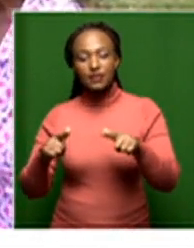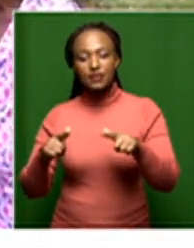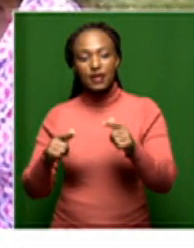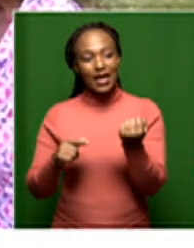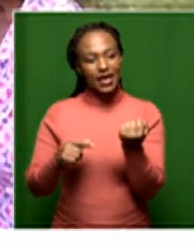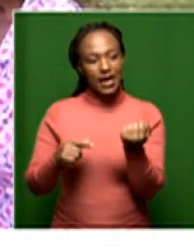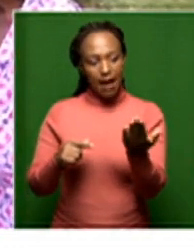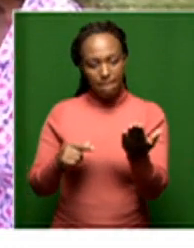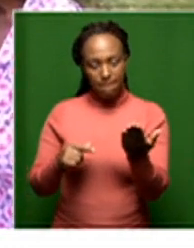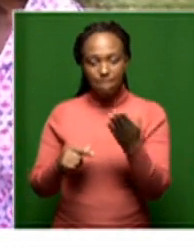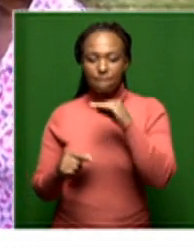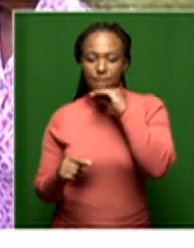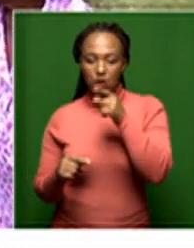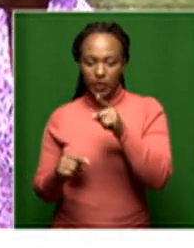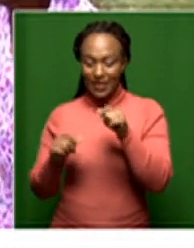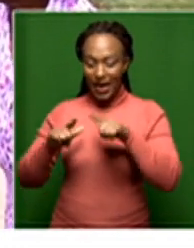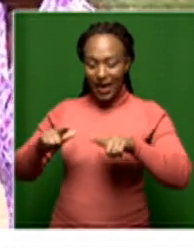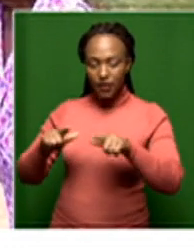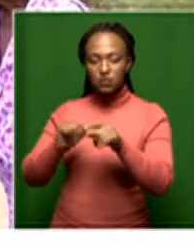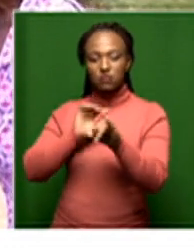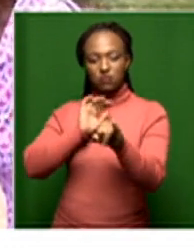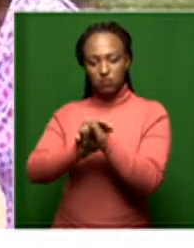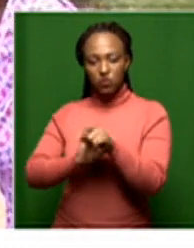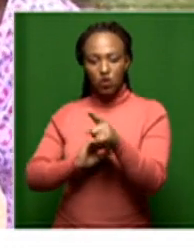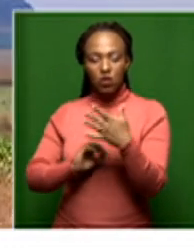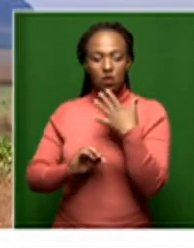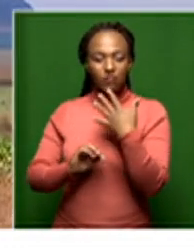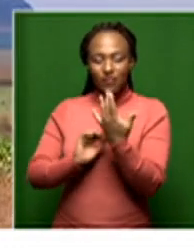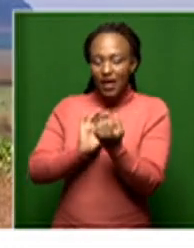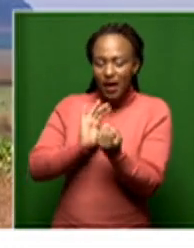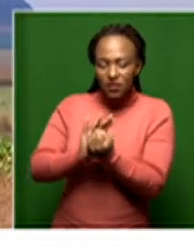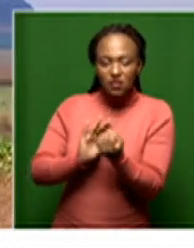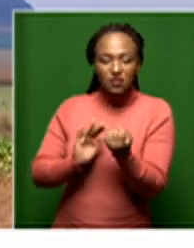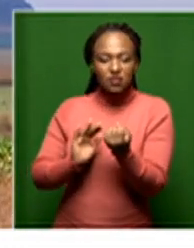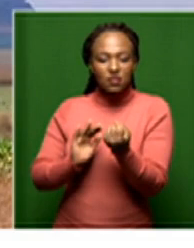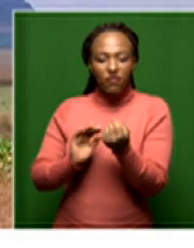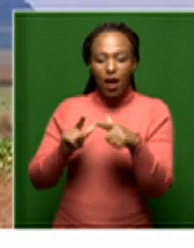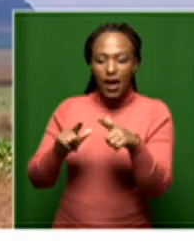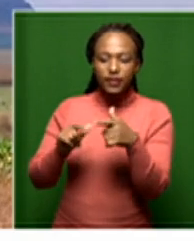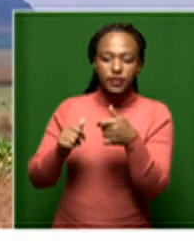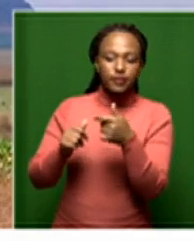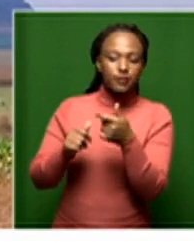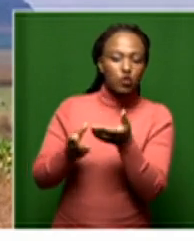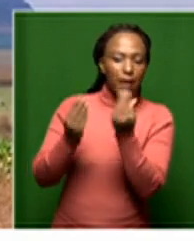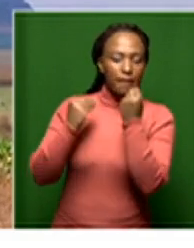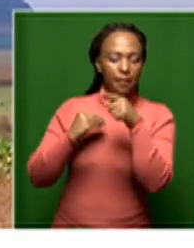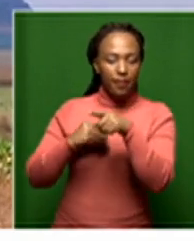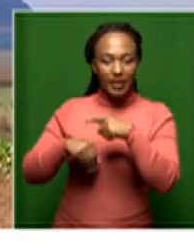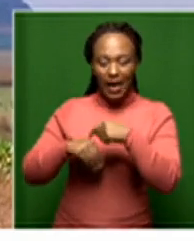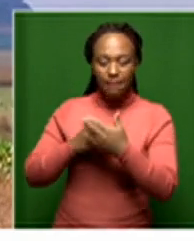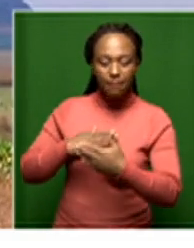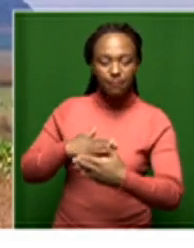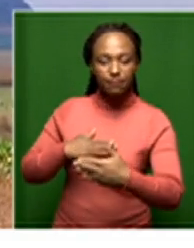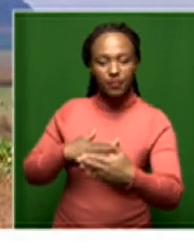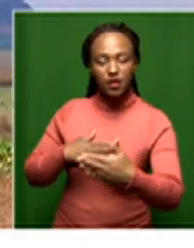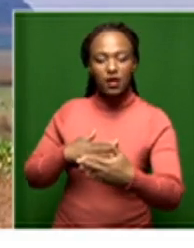land claim forces you to identify a particular act of dispossession at a particular time. But it also forces you